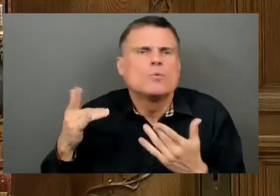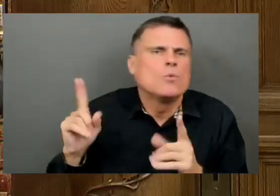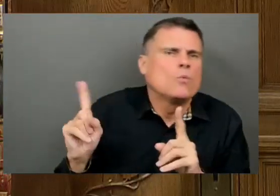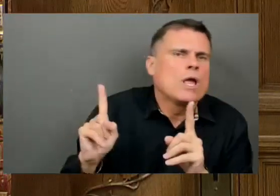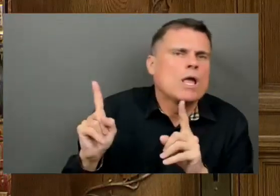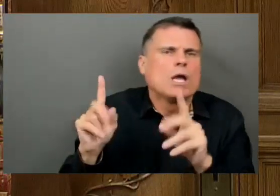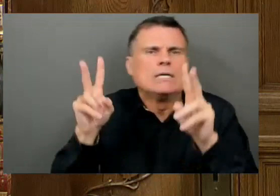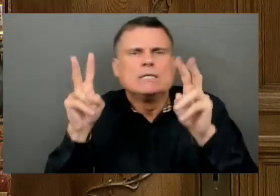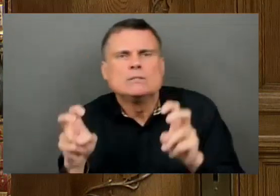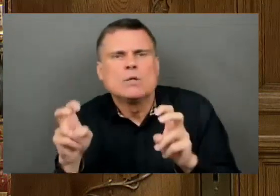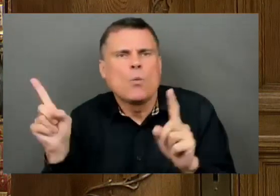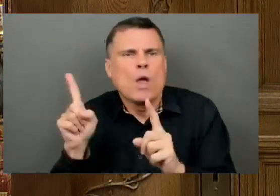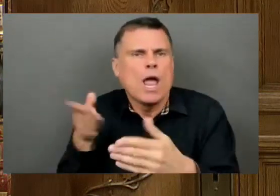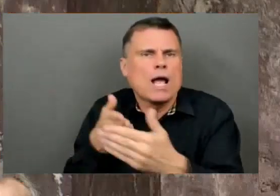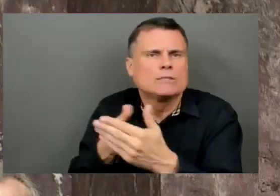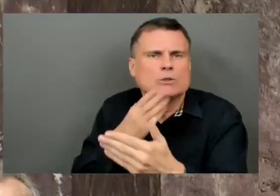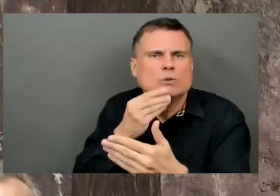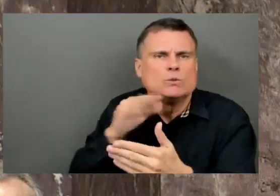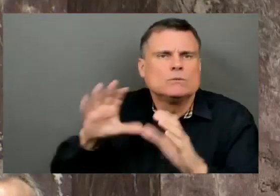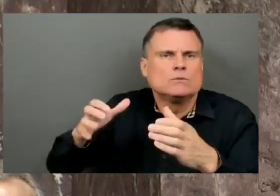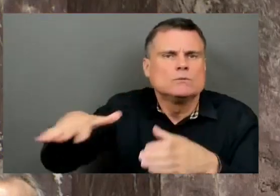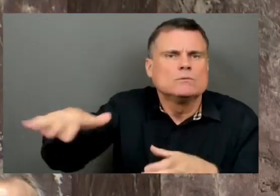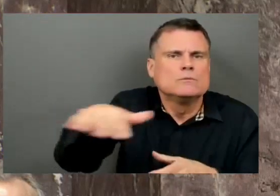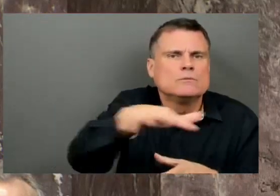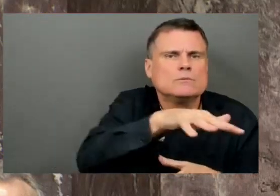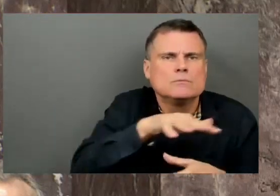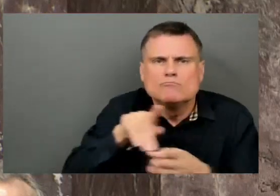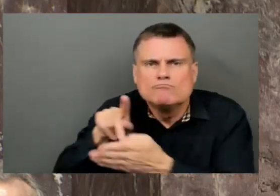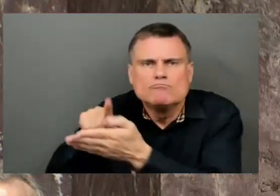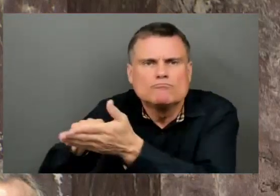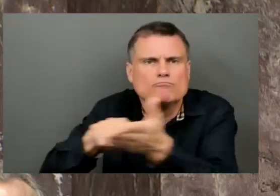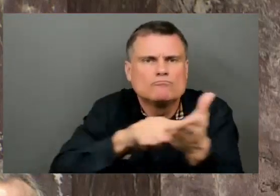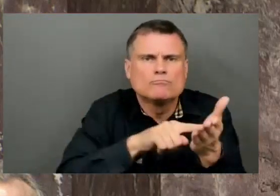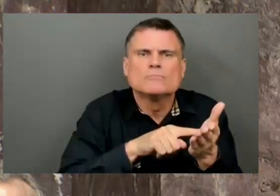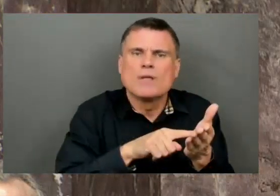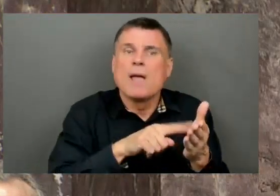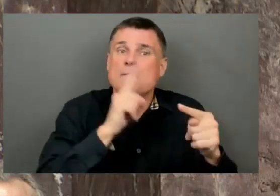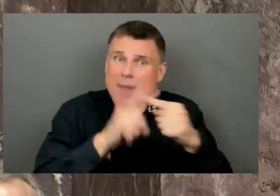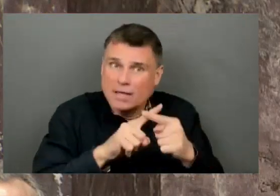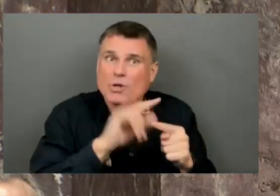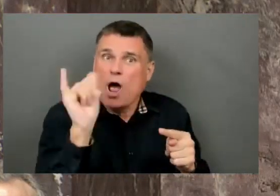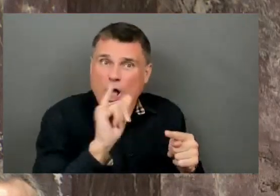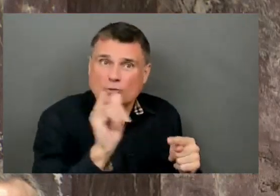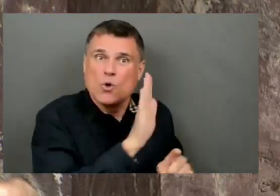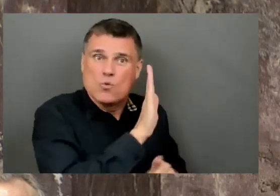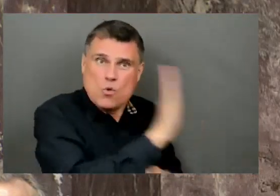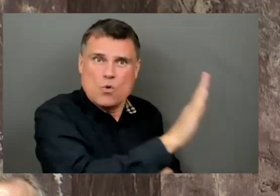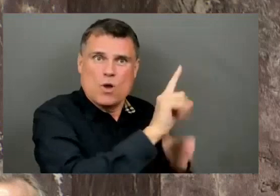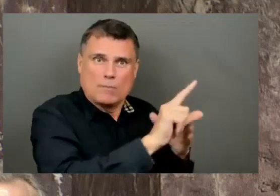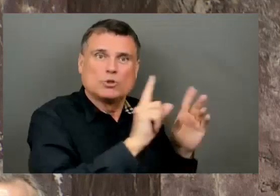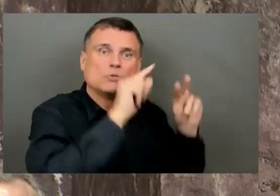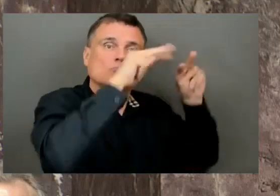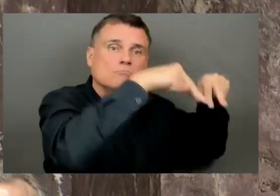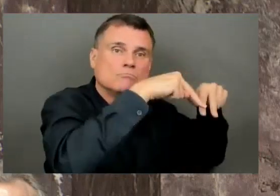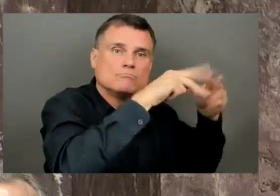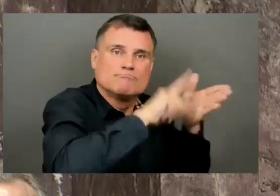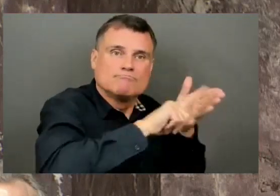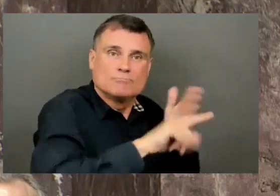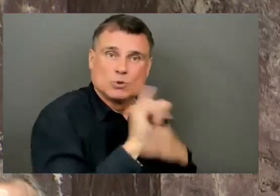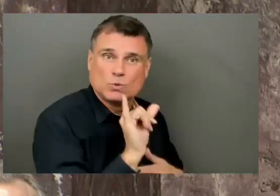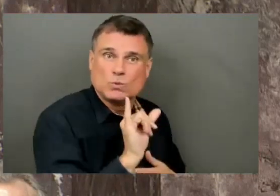Government House Leader. Thank you so much, Honourable Speaker. Any incident we hear of the type the member